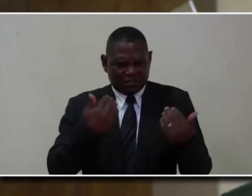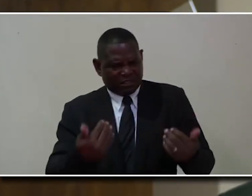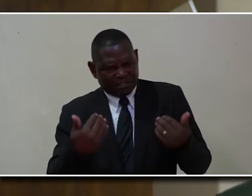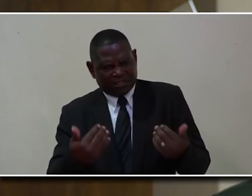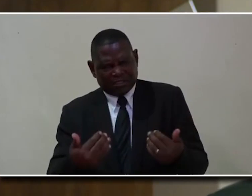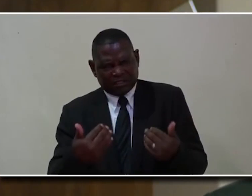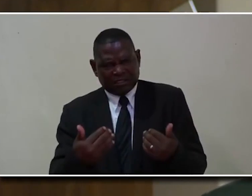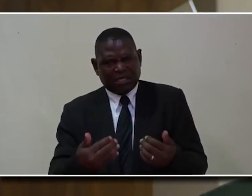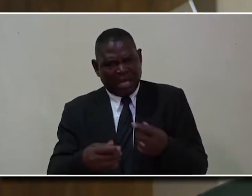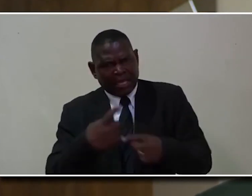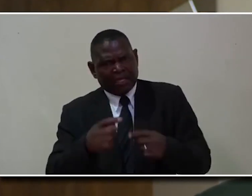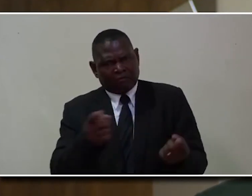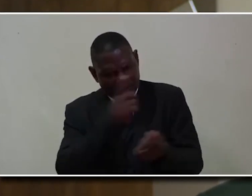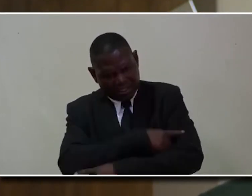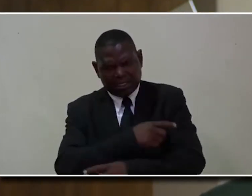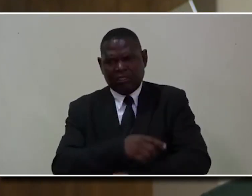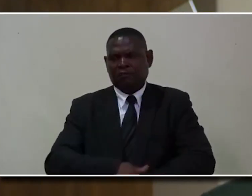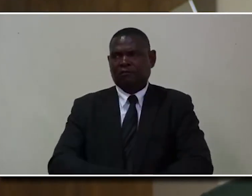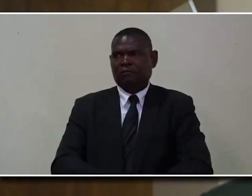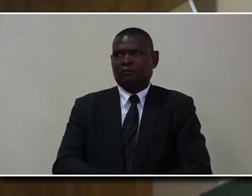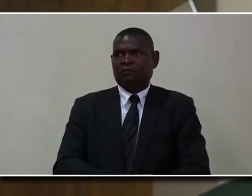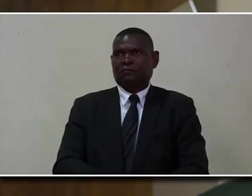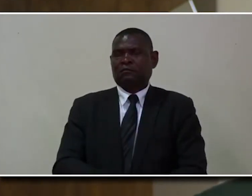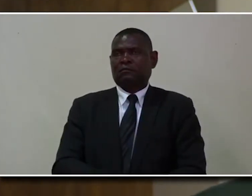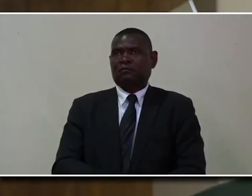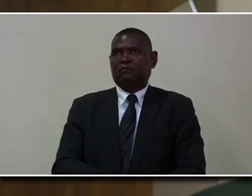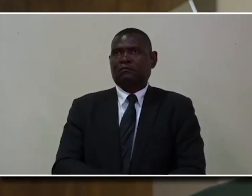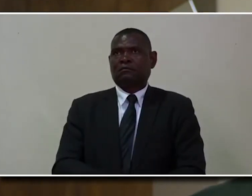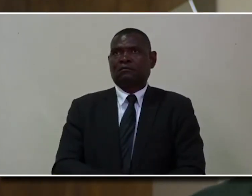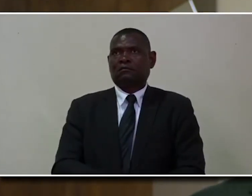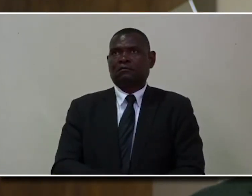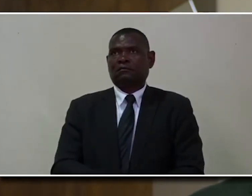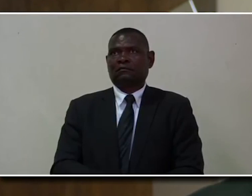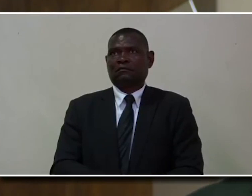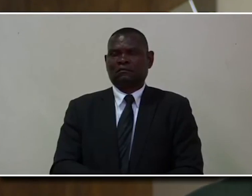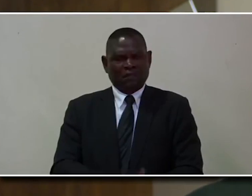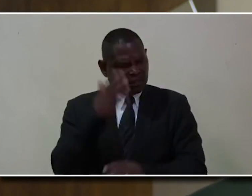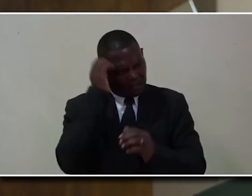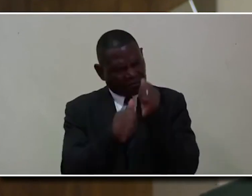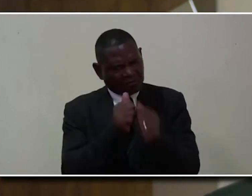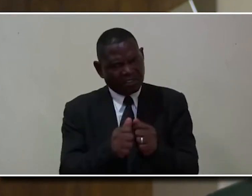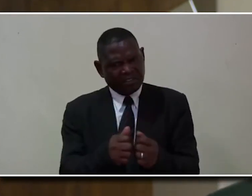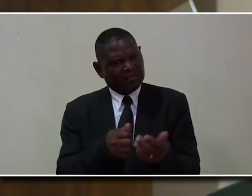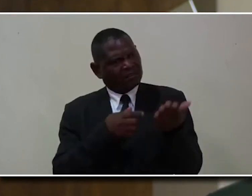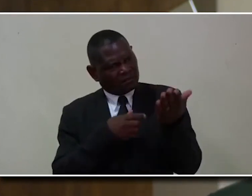nyimbo, ndi kunena kuti siku lilimkudza mosa chedwa. And which is this day?